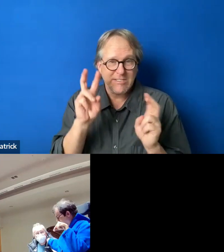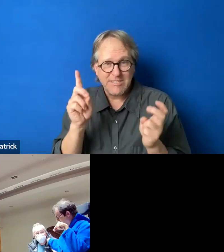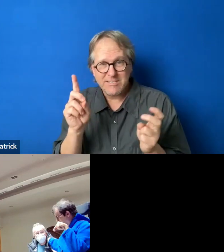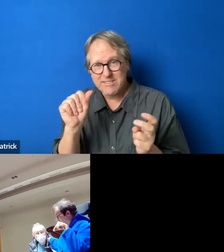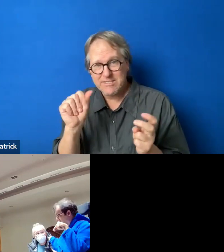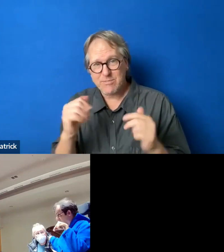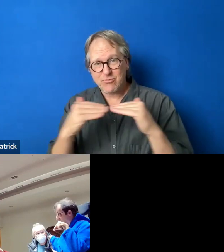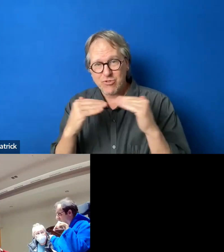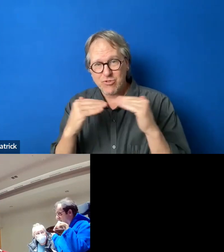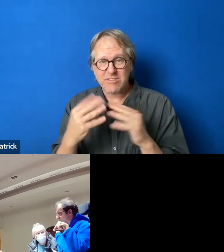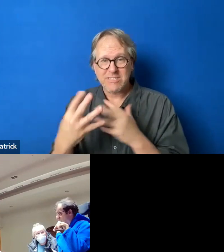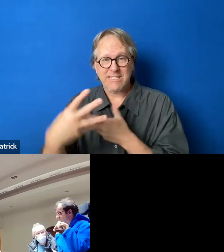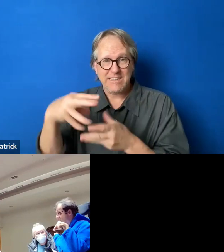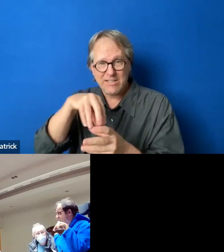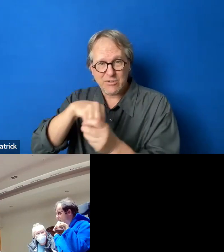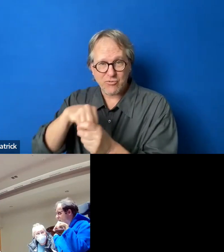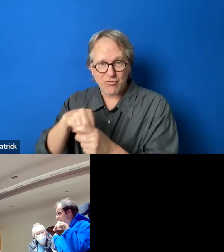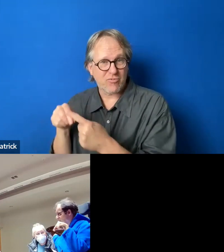and inclusion,